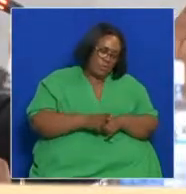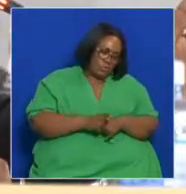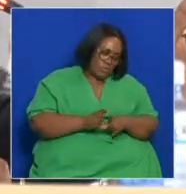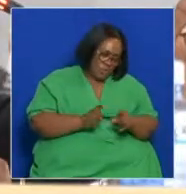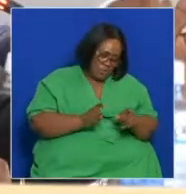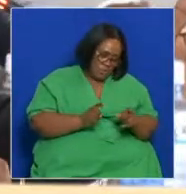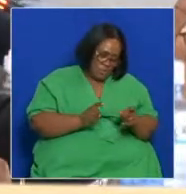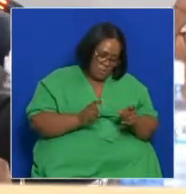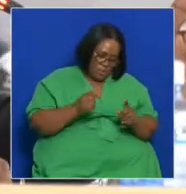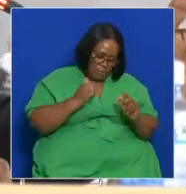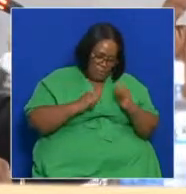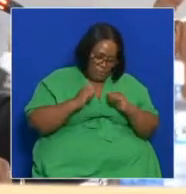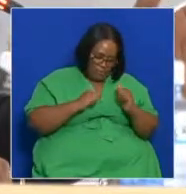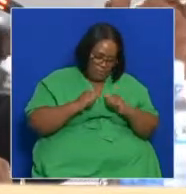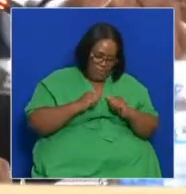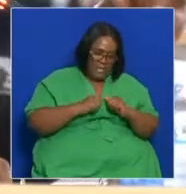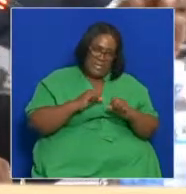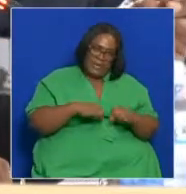performance agreement.